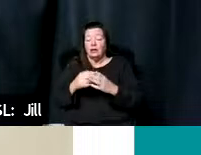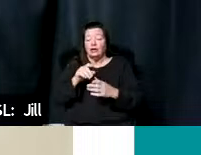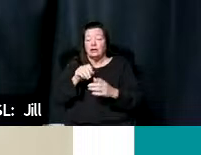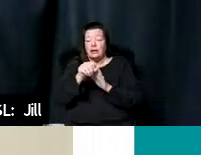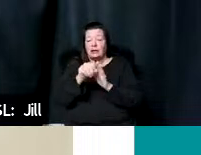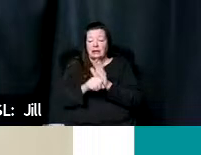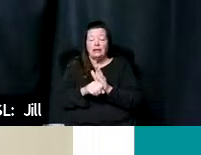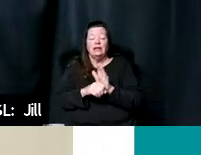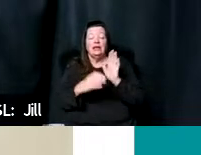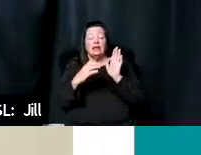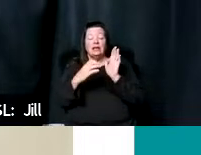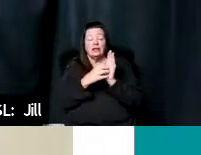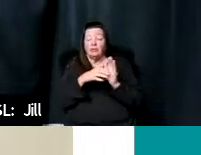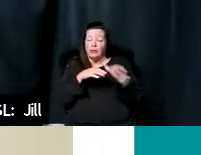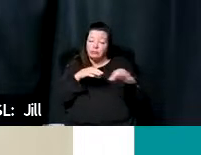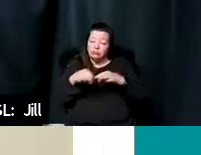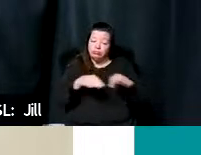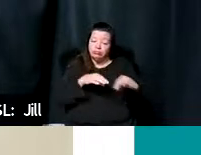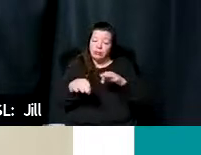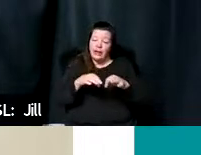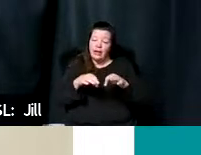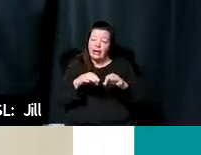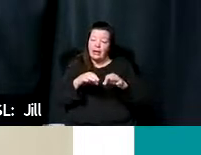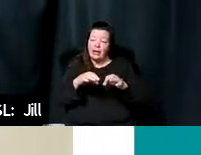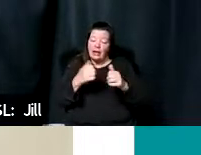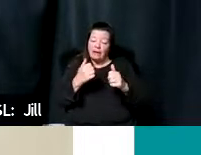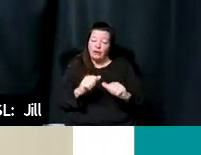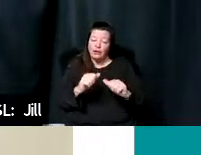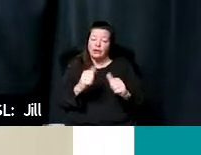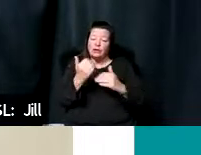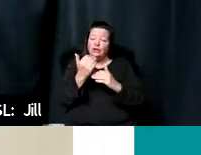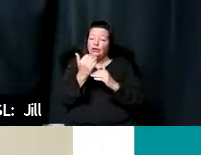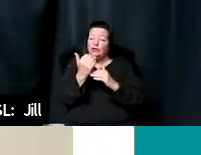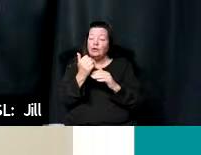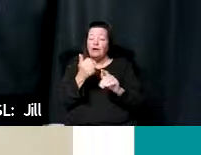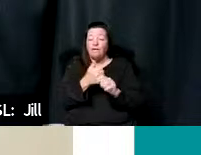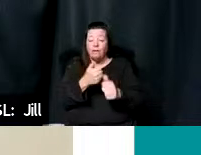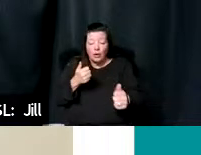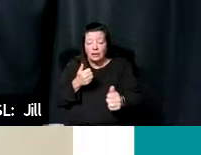walks through efforts to avoid, minimize, and mitigate